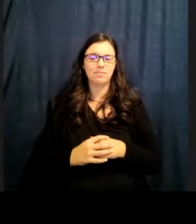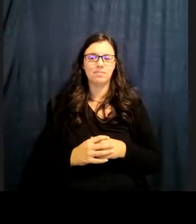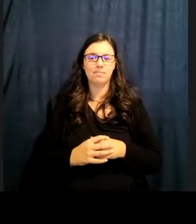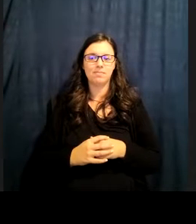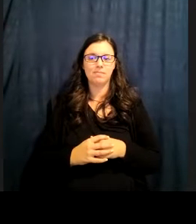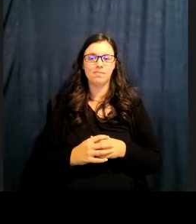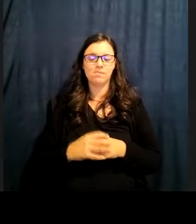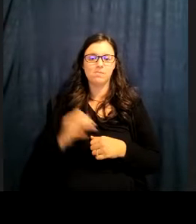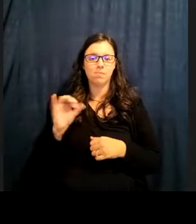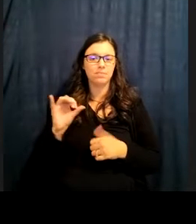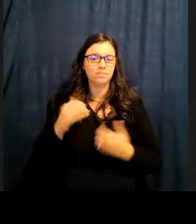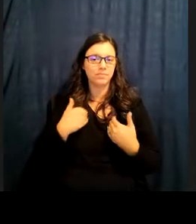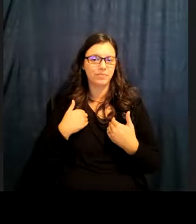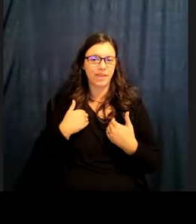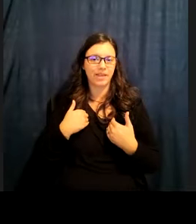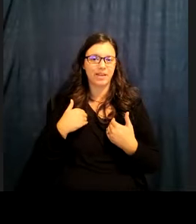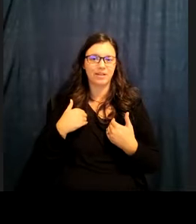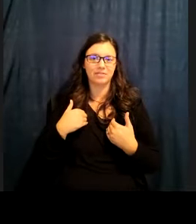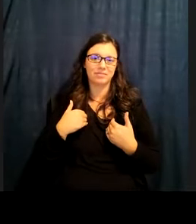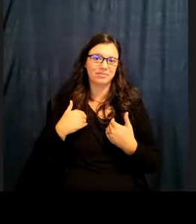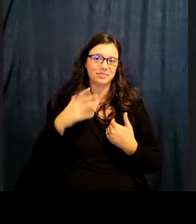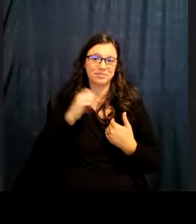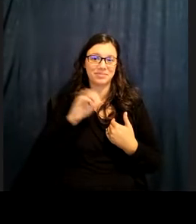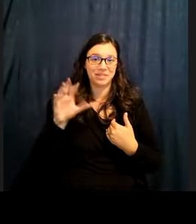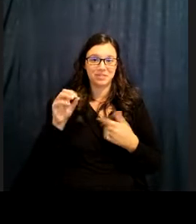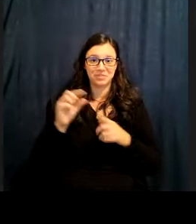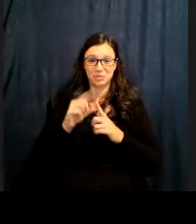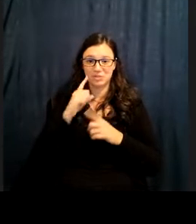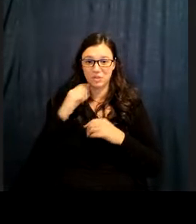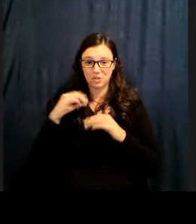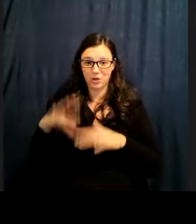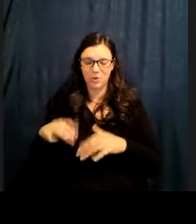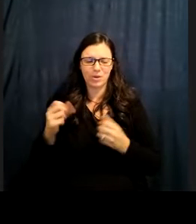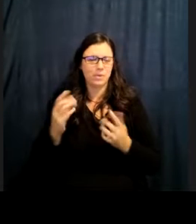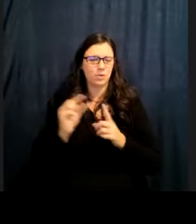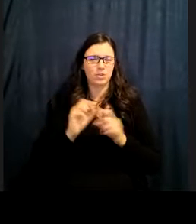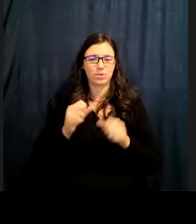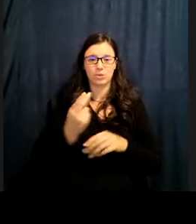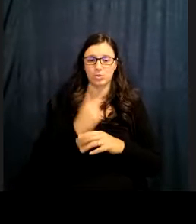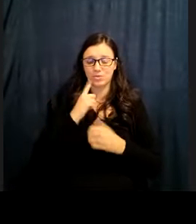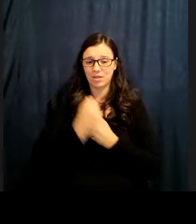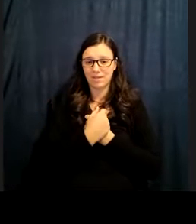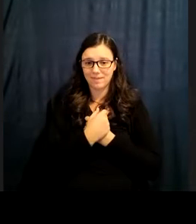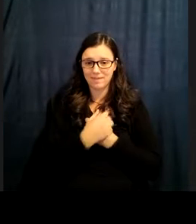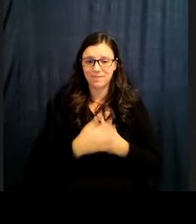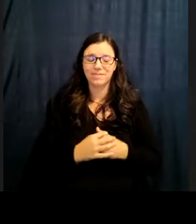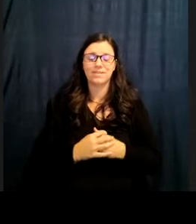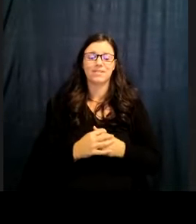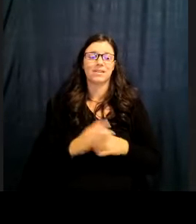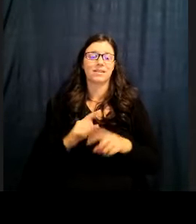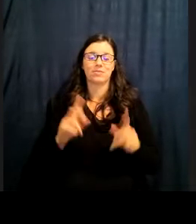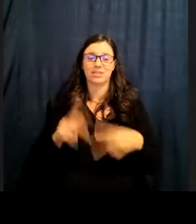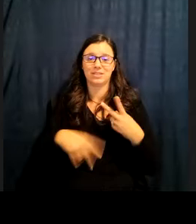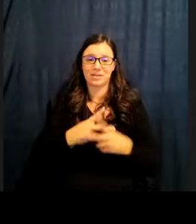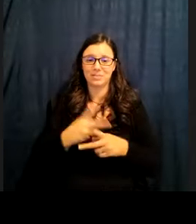Just like there's supposedly 50 words for snow, like what about how many words we could use for love? The different kinds of